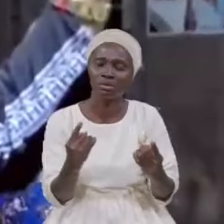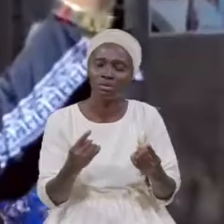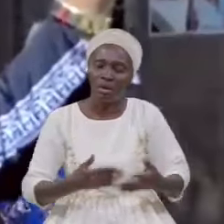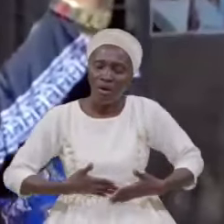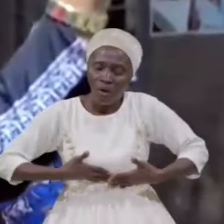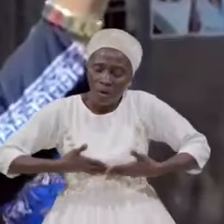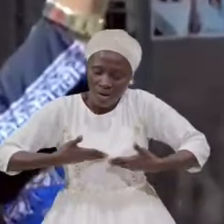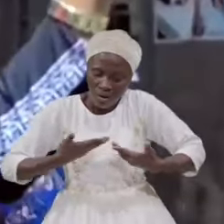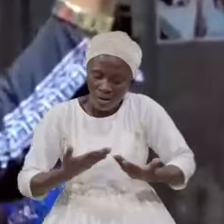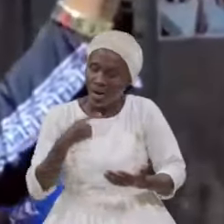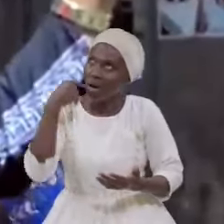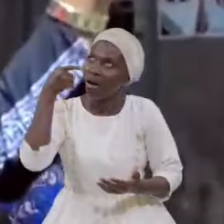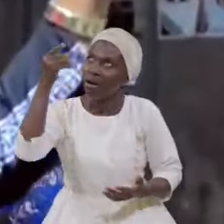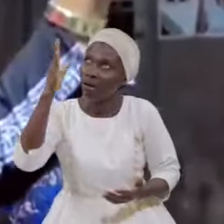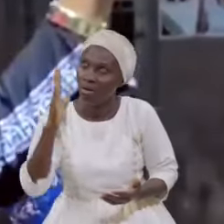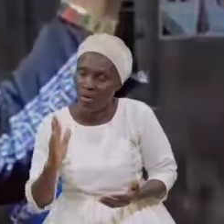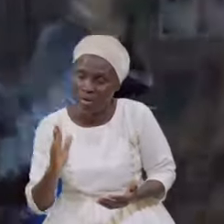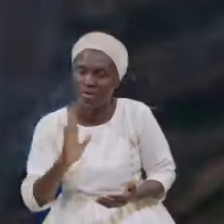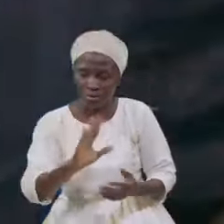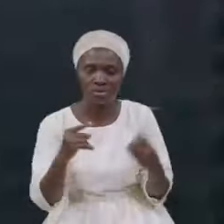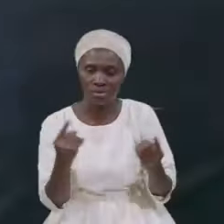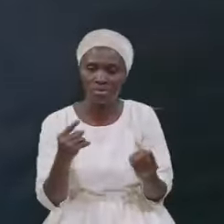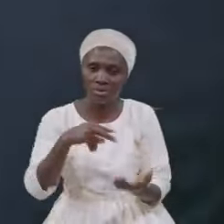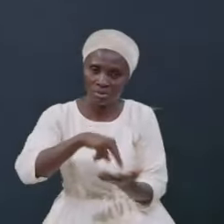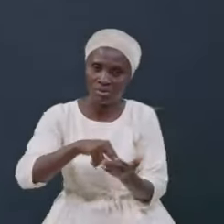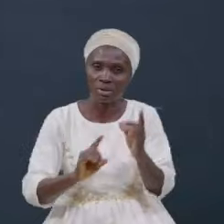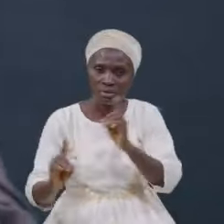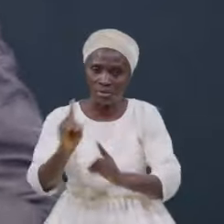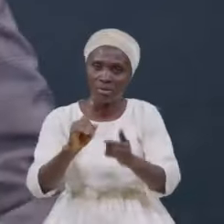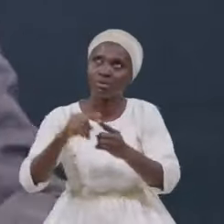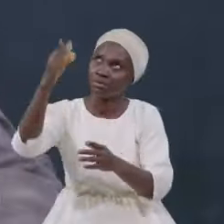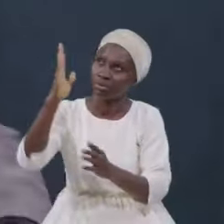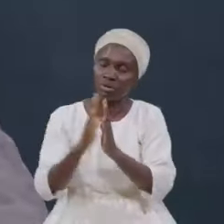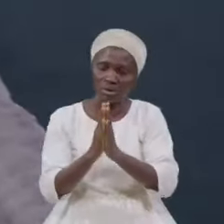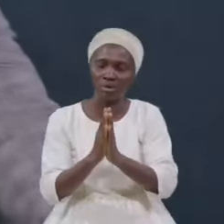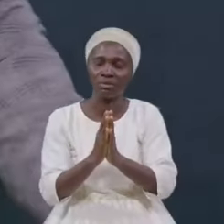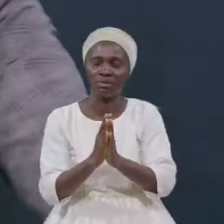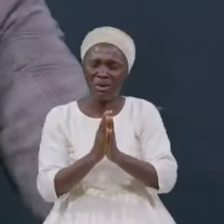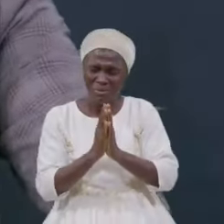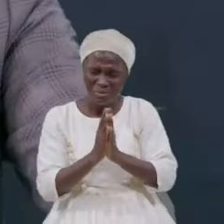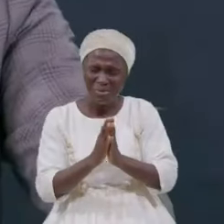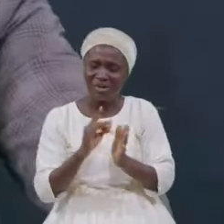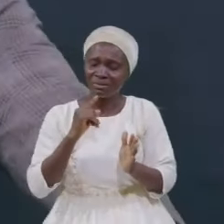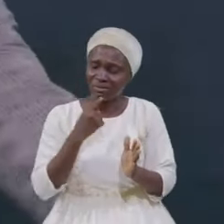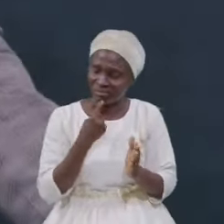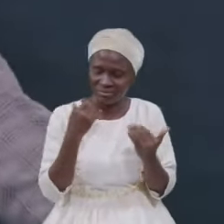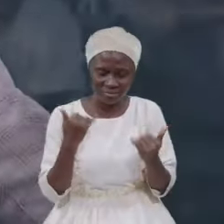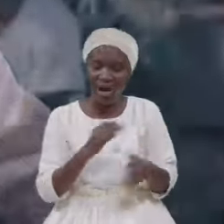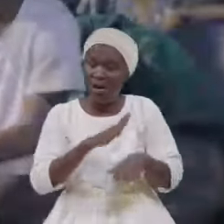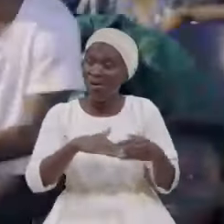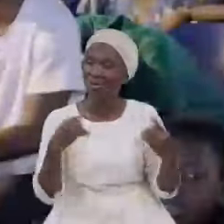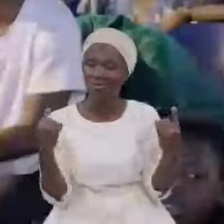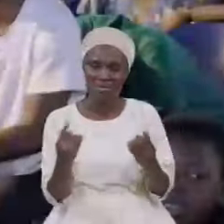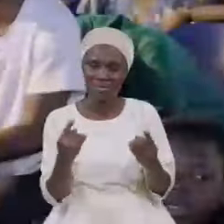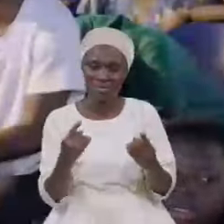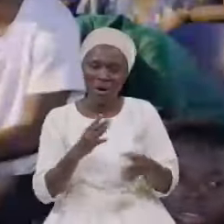Stand up there. As you are standing up, tell the Lord, oh Lord, I recollect and remember